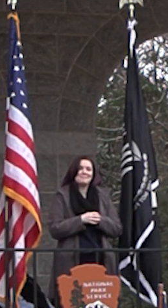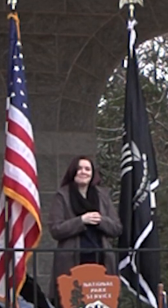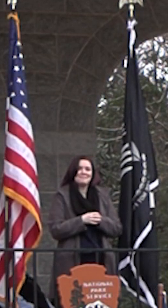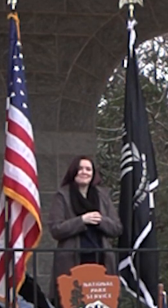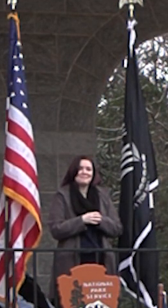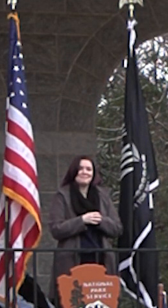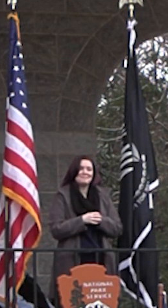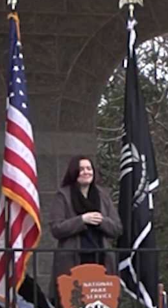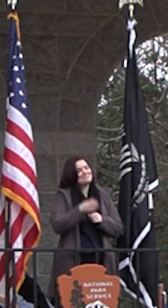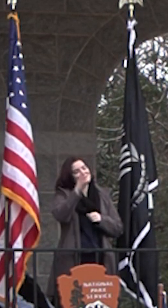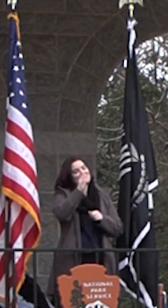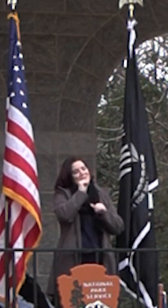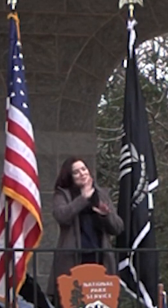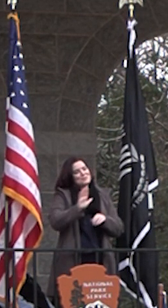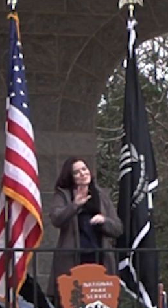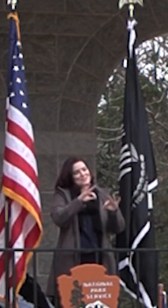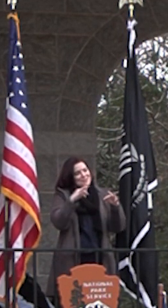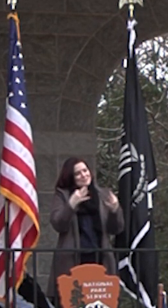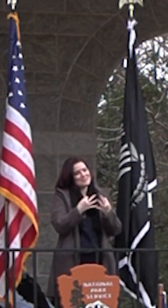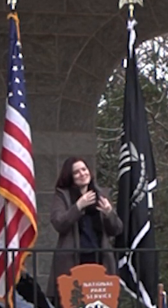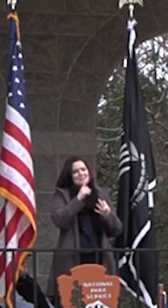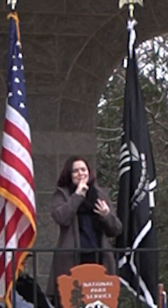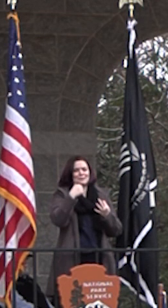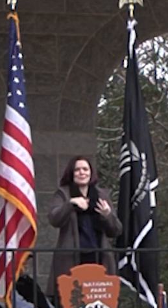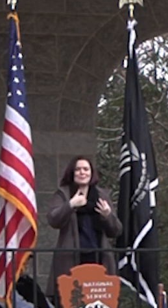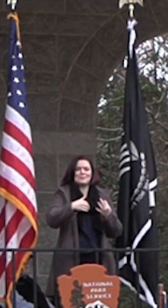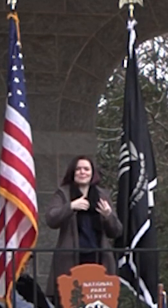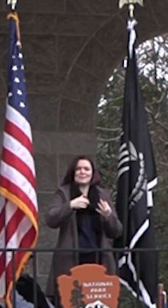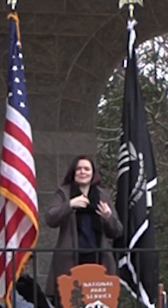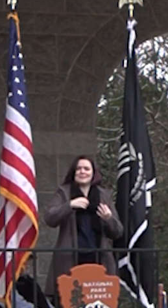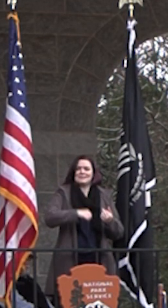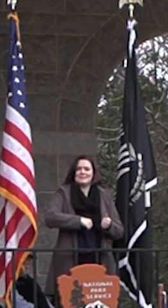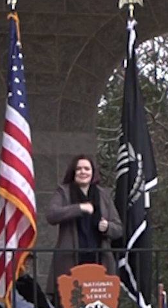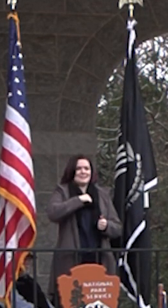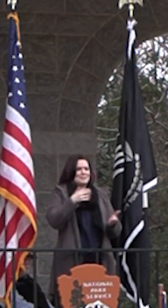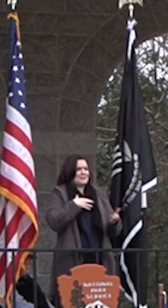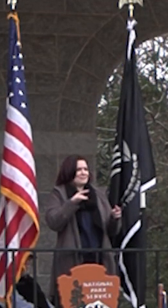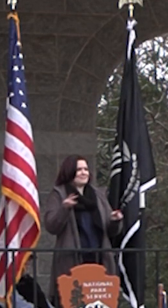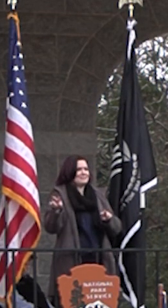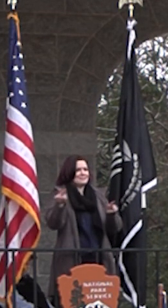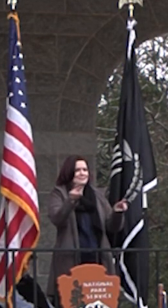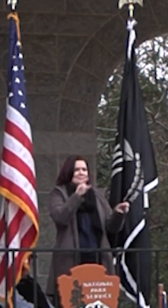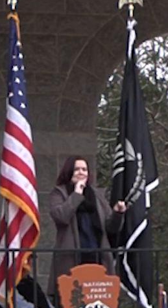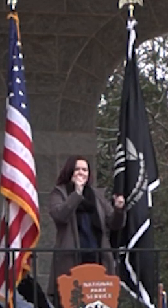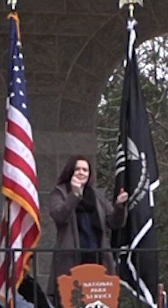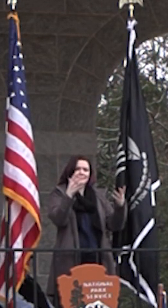May God bless your families. Sure is a blessing to be up here and see so many families out here today.